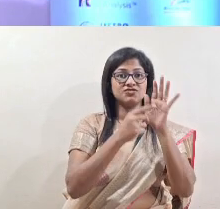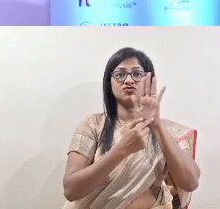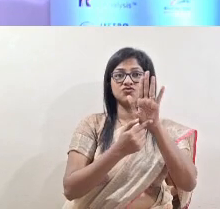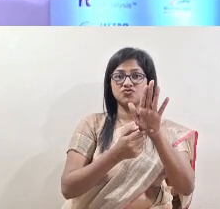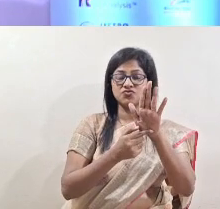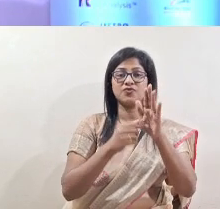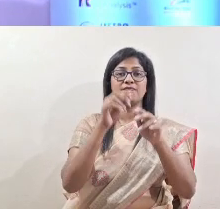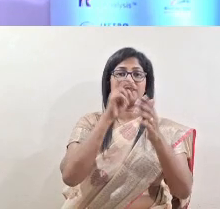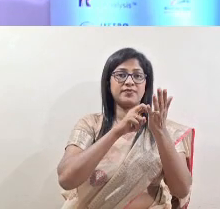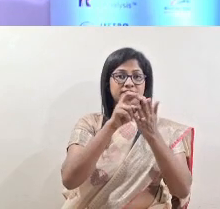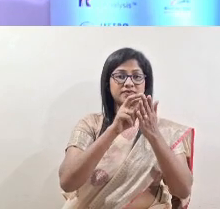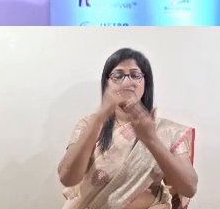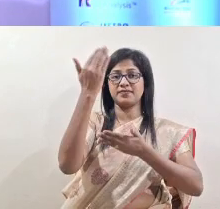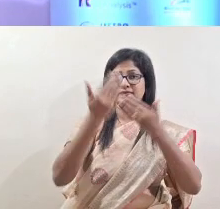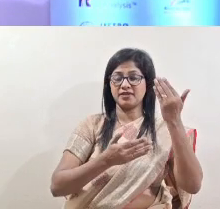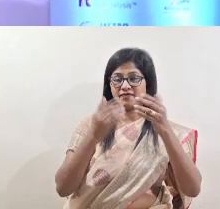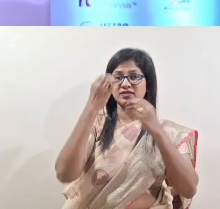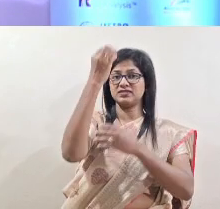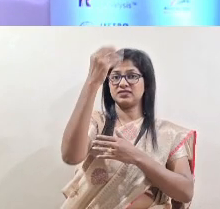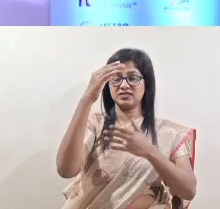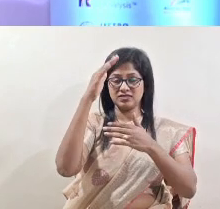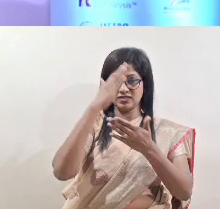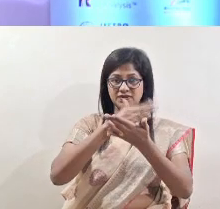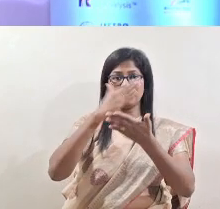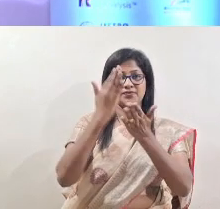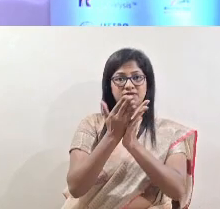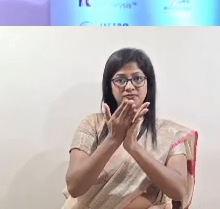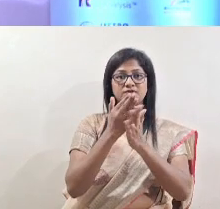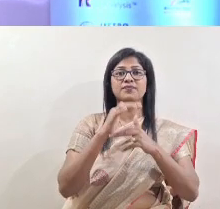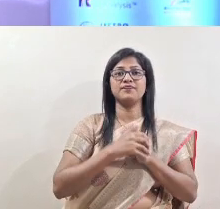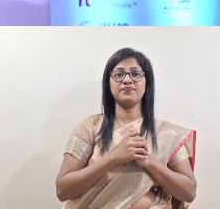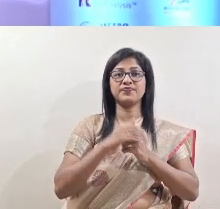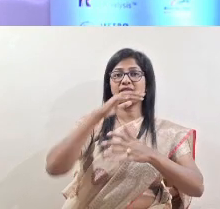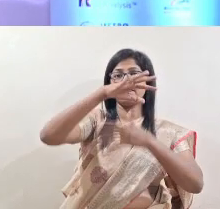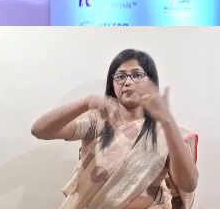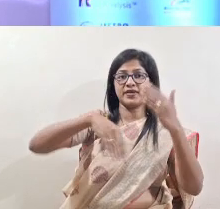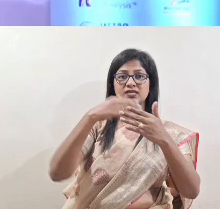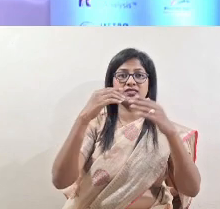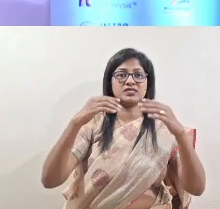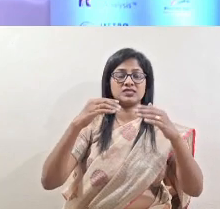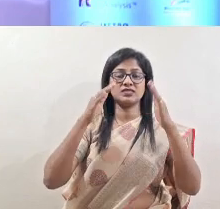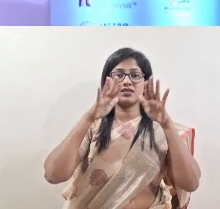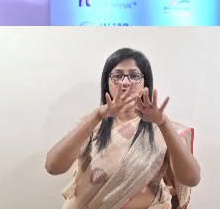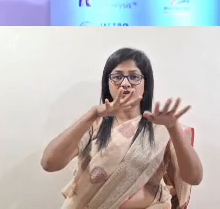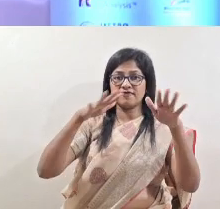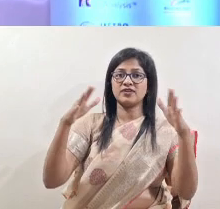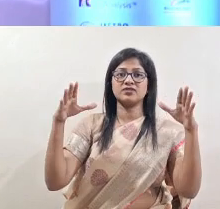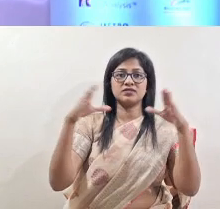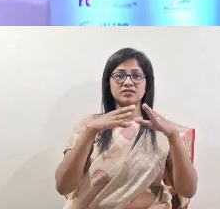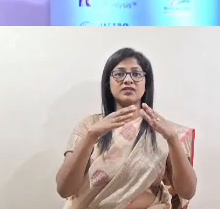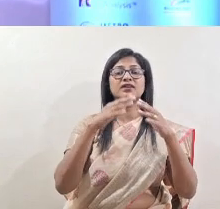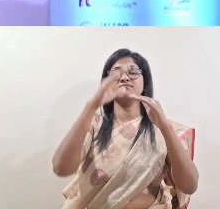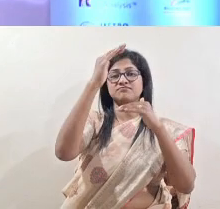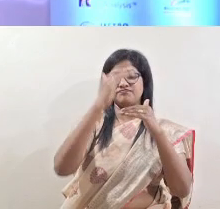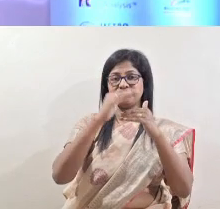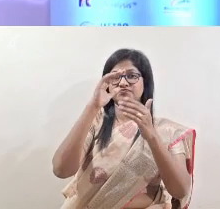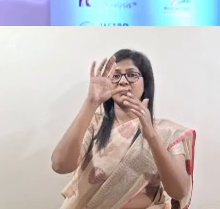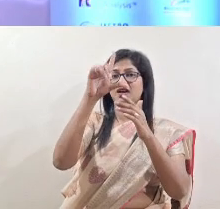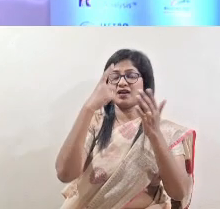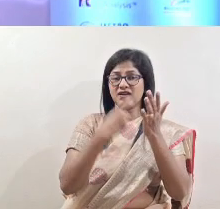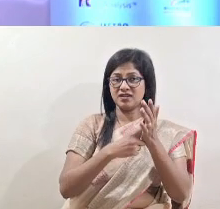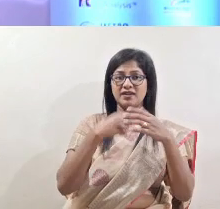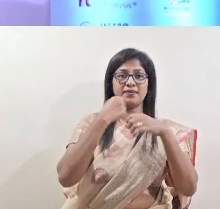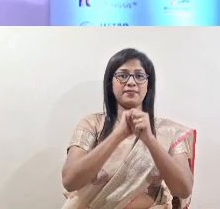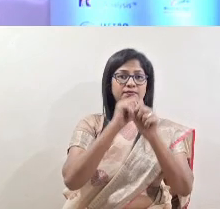pedestrian behavior at signalized intersection and mid-block section in mixed traffic setting. And also linear regression models were developed